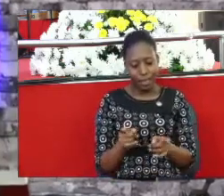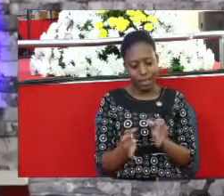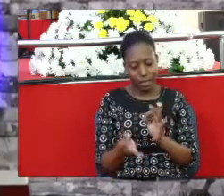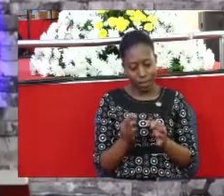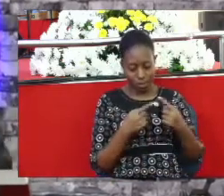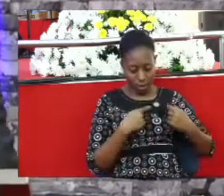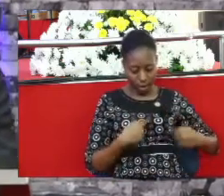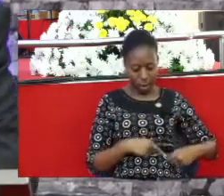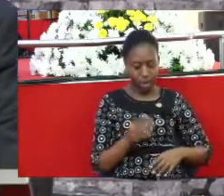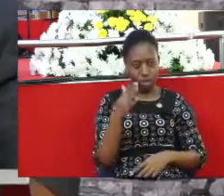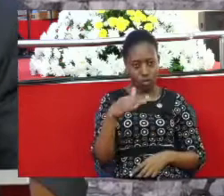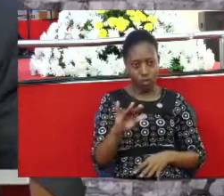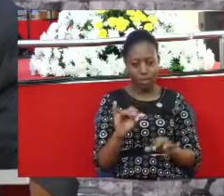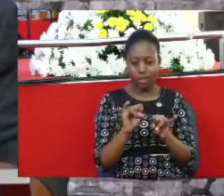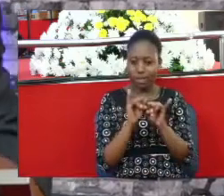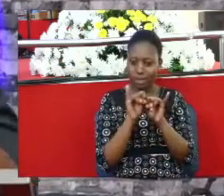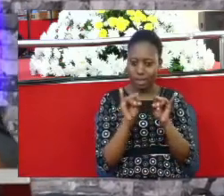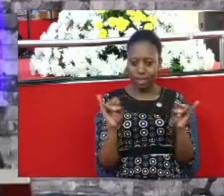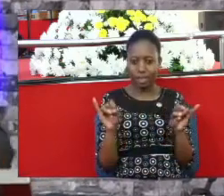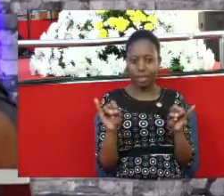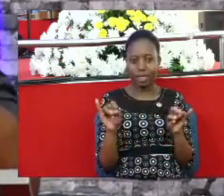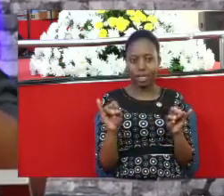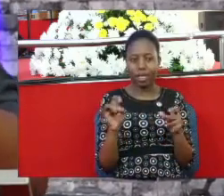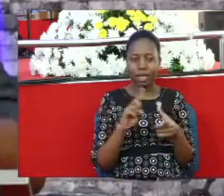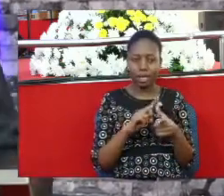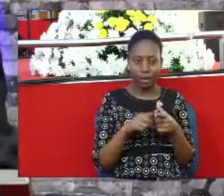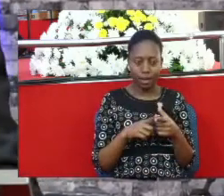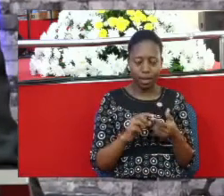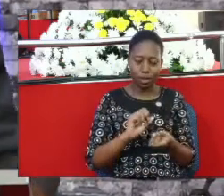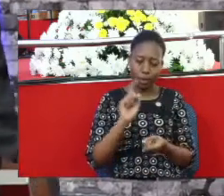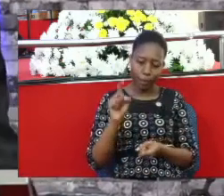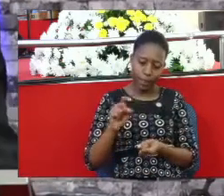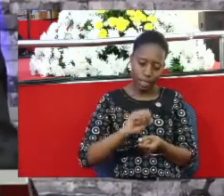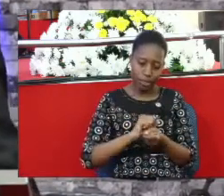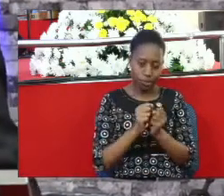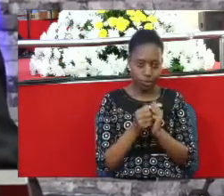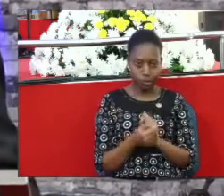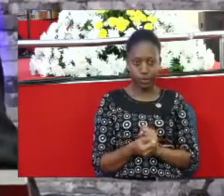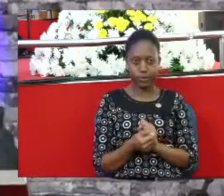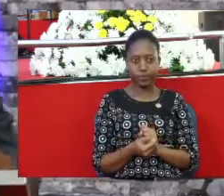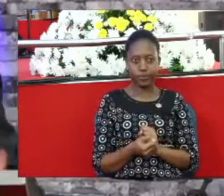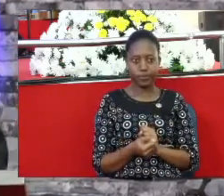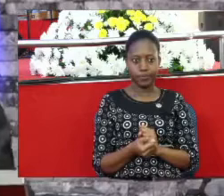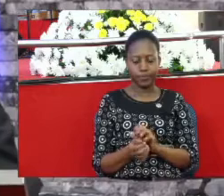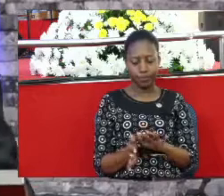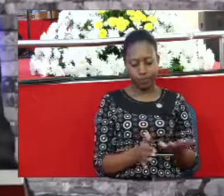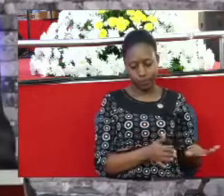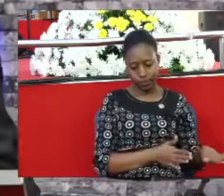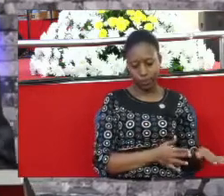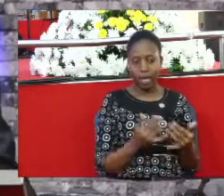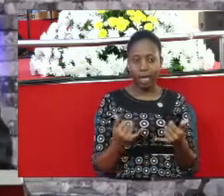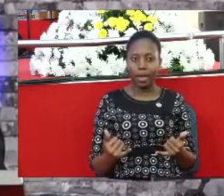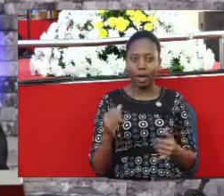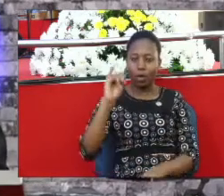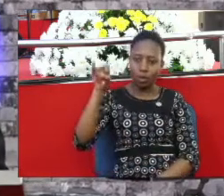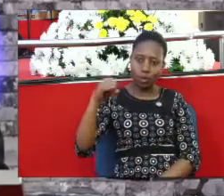here, Jabez, he is in a situation, sorrowful. He's in a furnace of affliction. He's